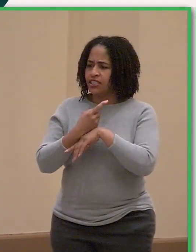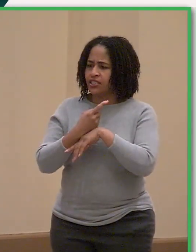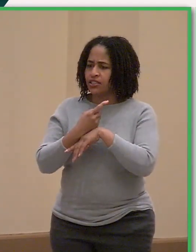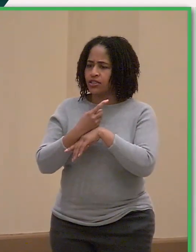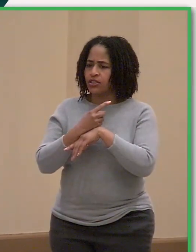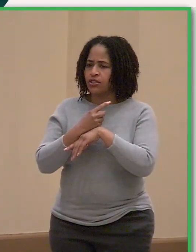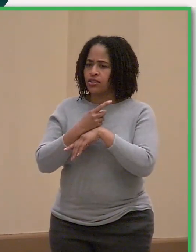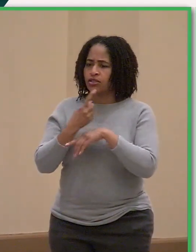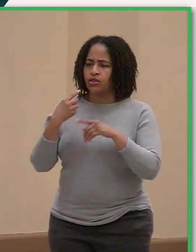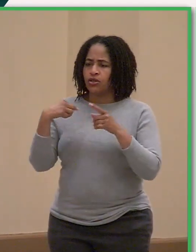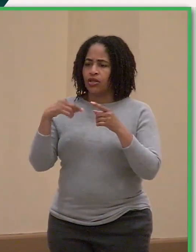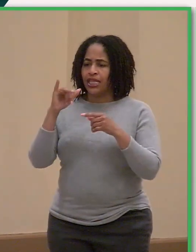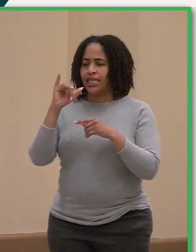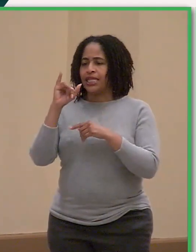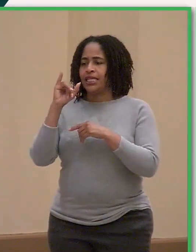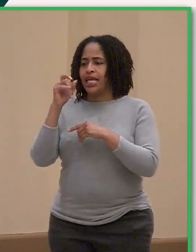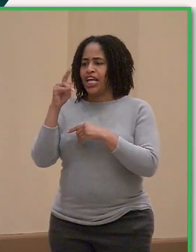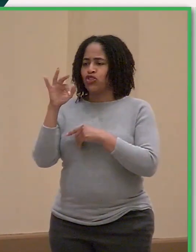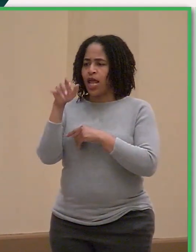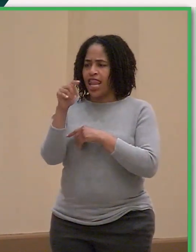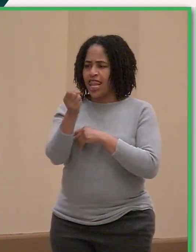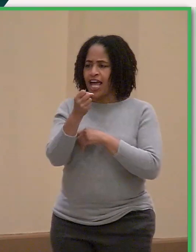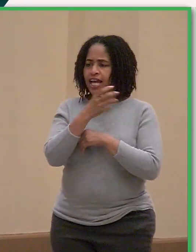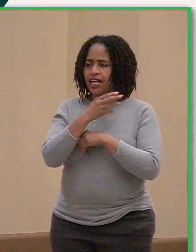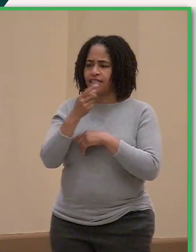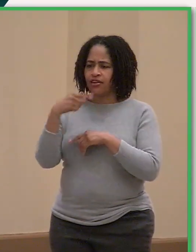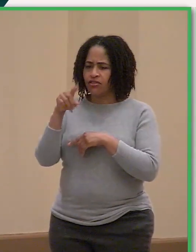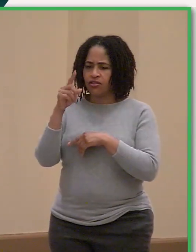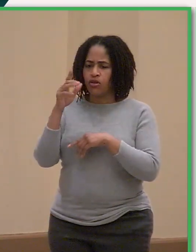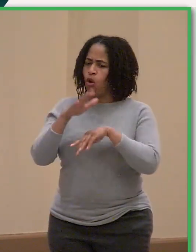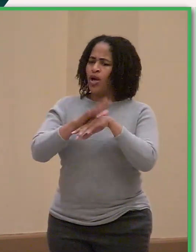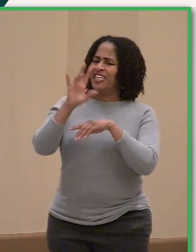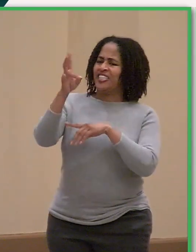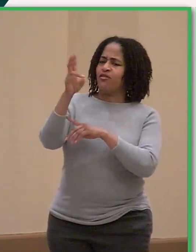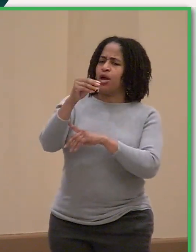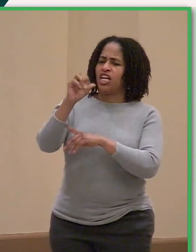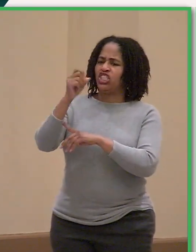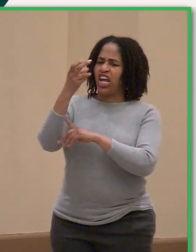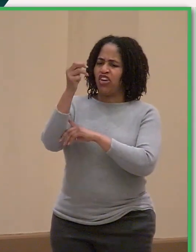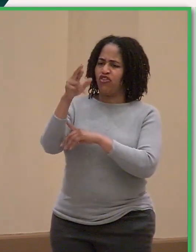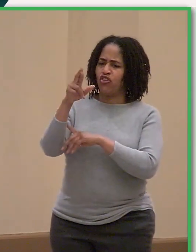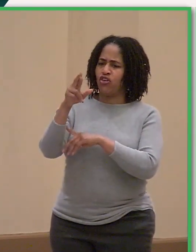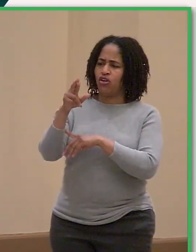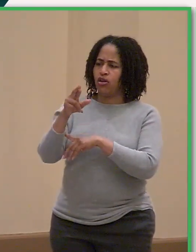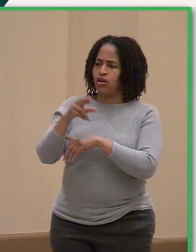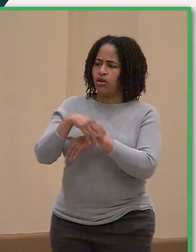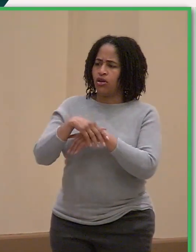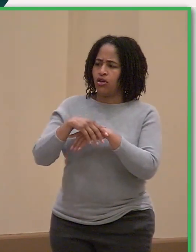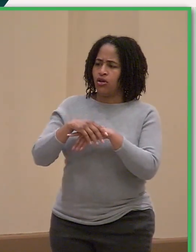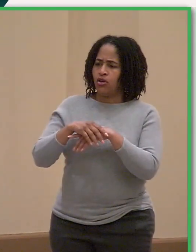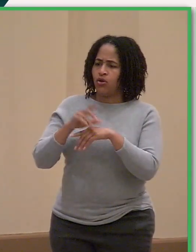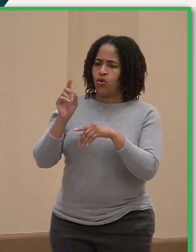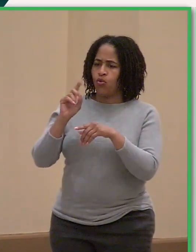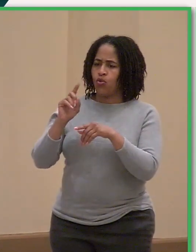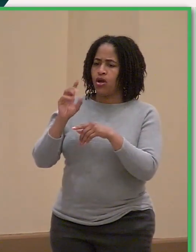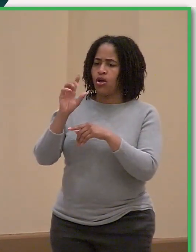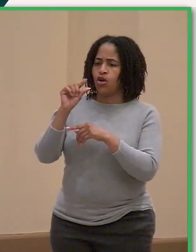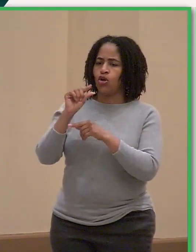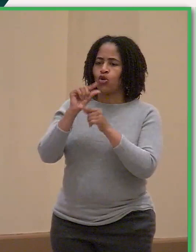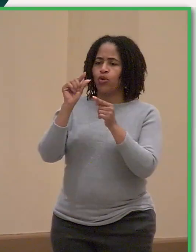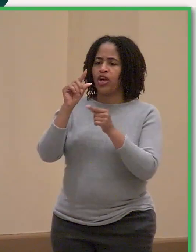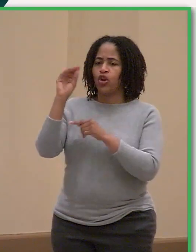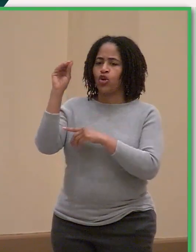David Ellis, Bishop Ellis, sat on on 7 Mile and Sheffield at the Greater Grace Temple. You know, I put